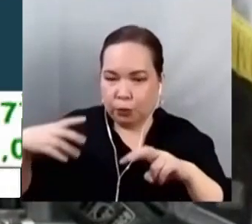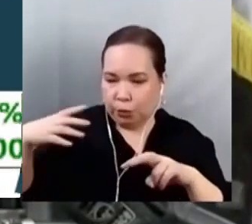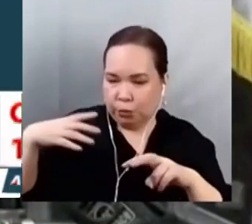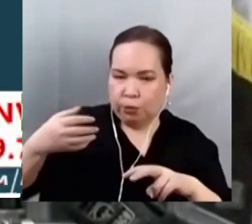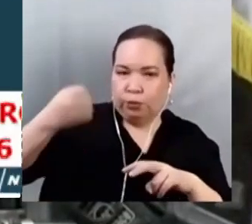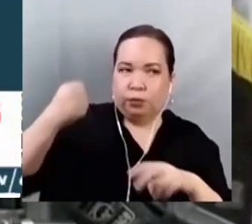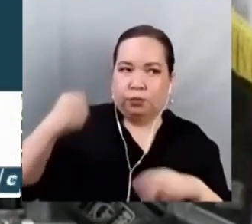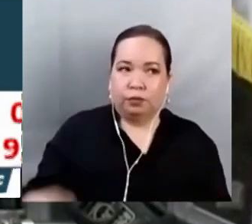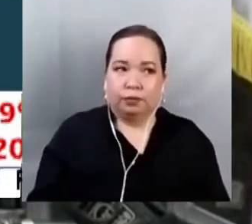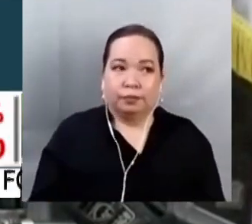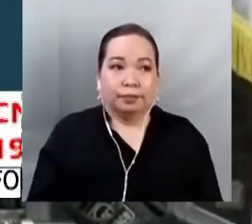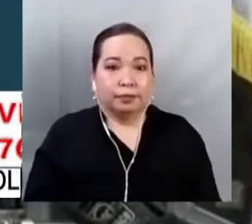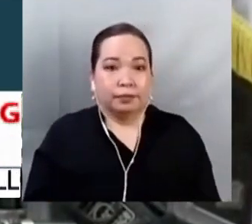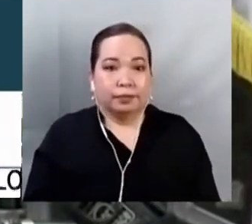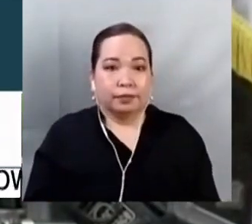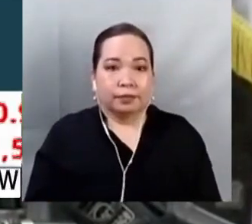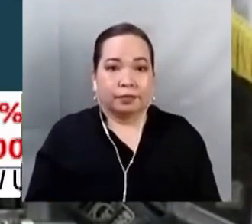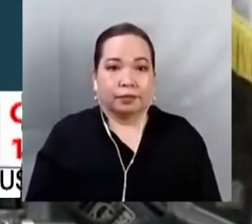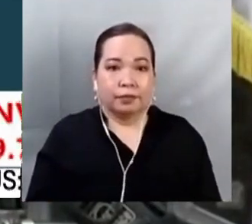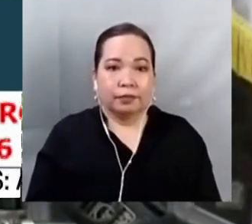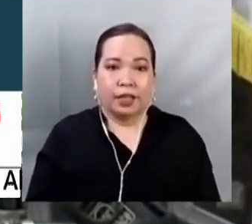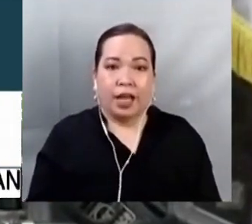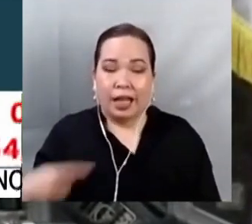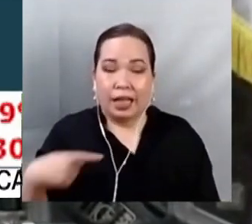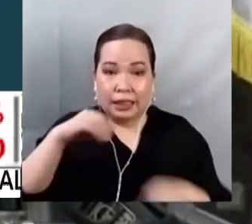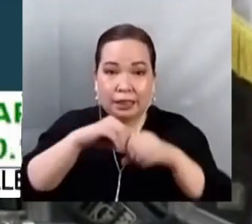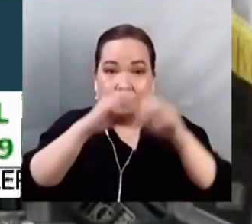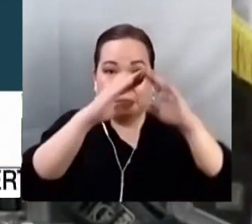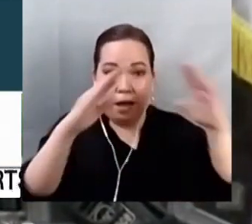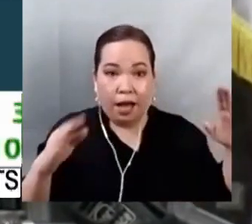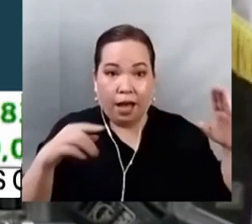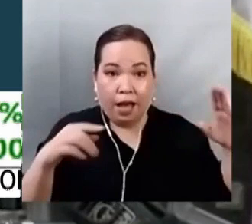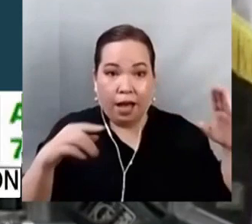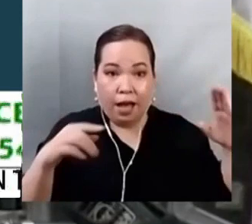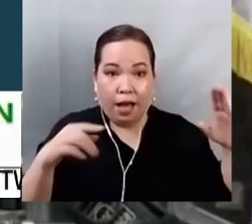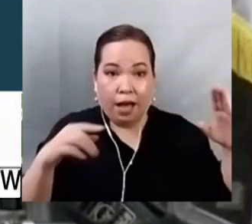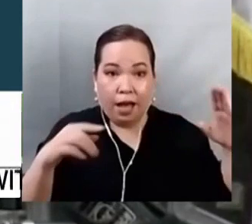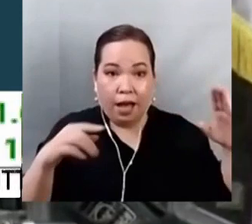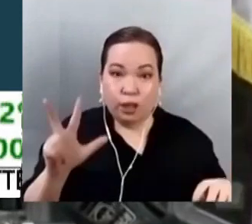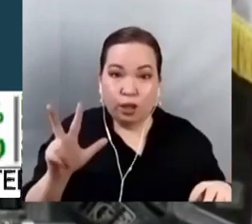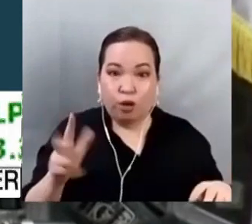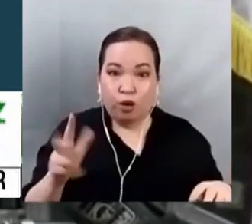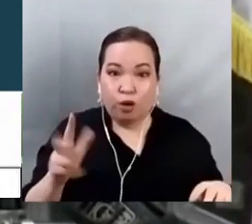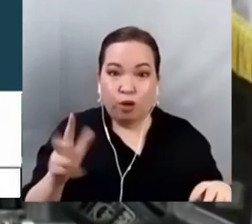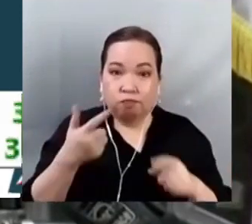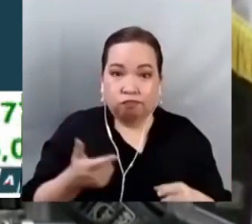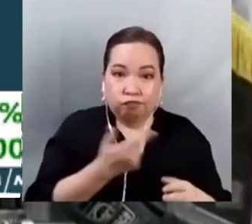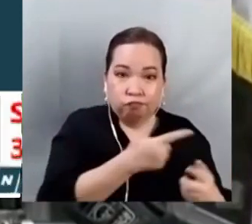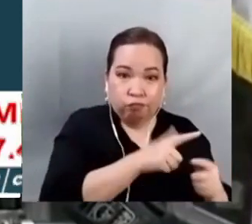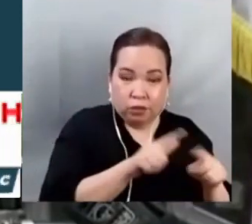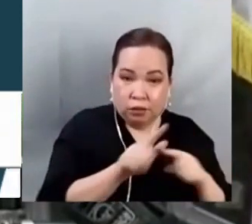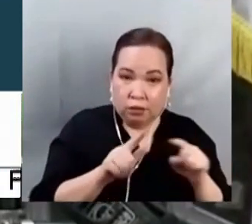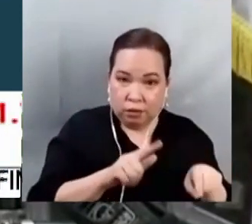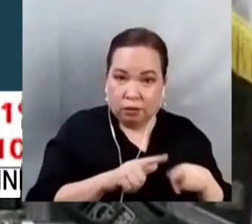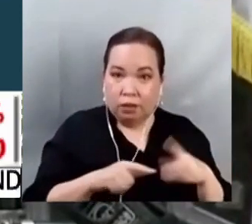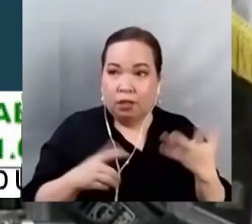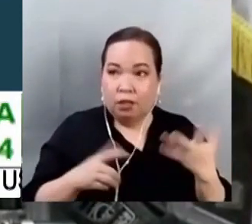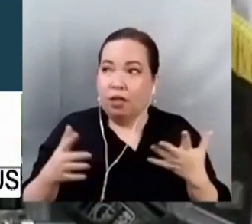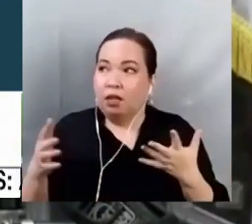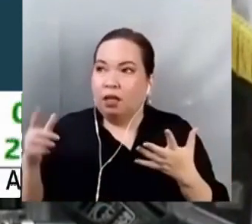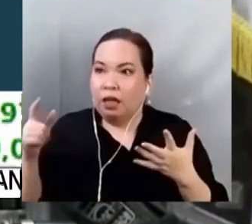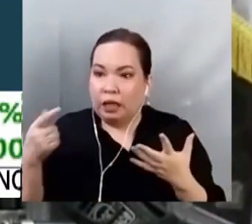There are three firearms in the house, and there's about 200 rounds of ammunition in the house. So deputies begin to keep eyes on. They call for